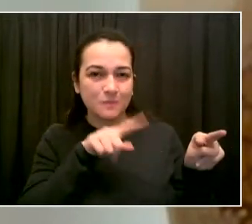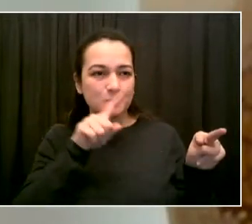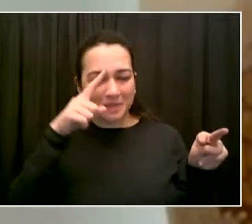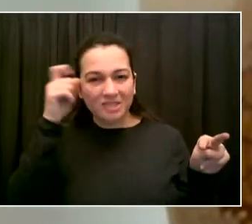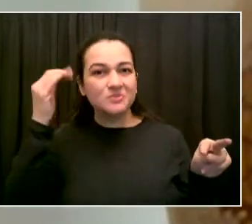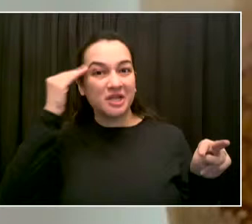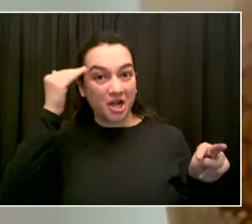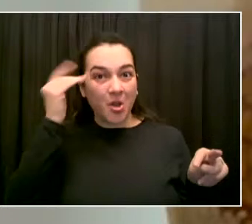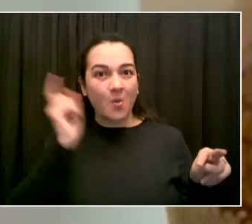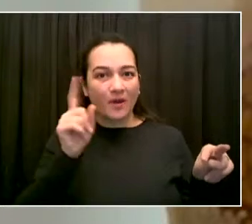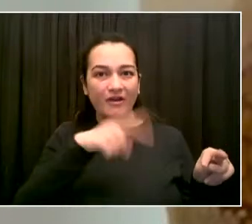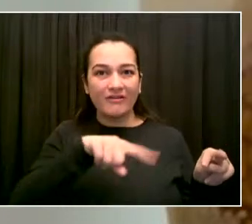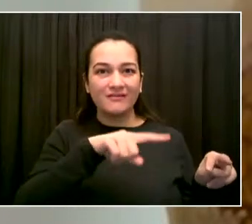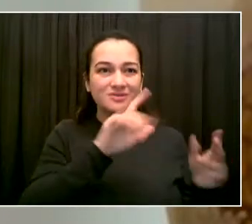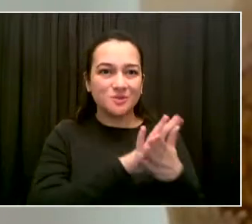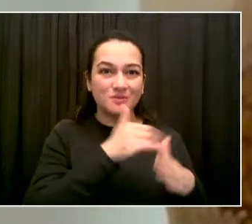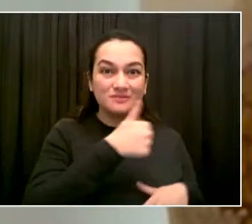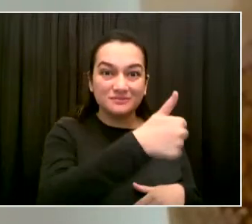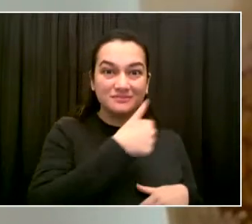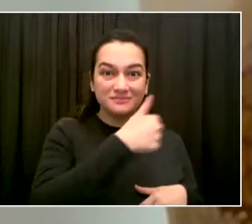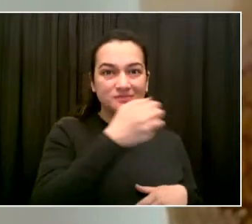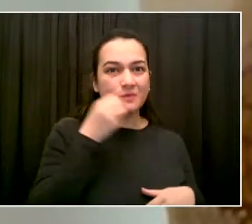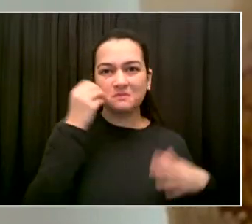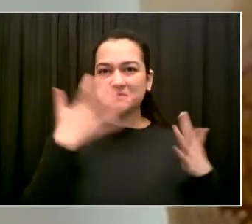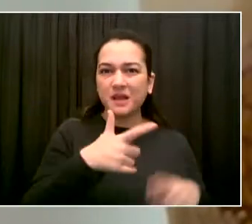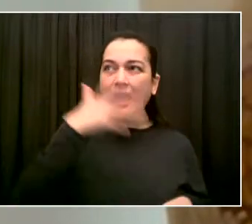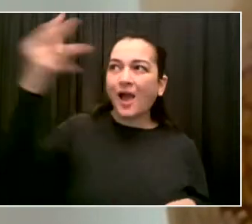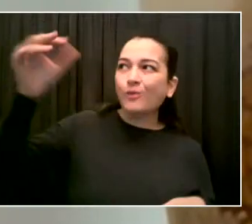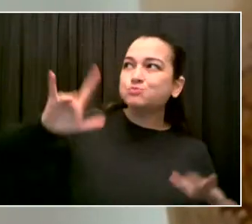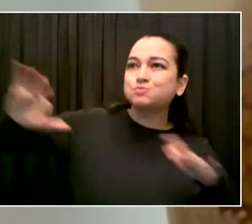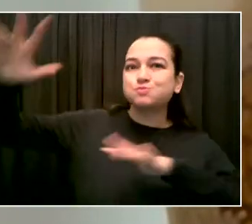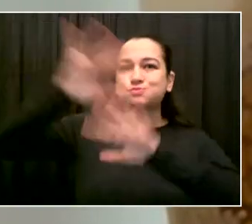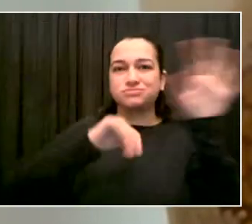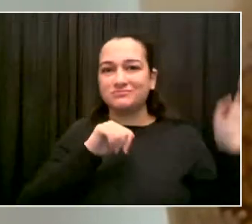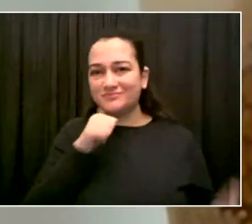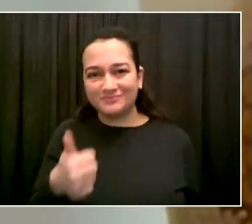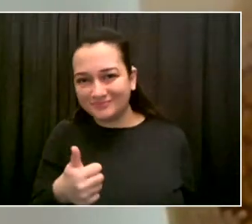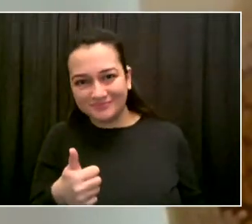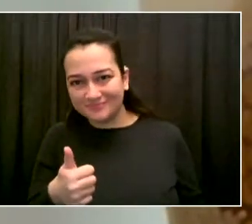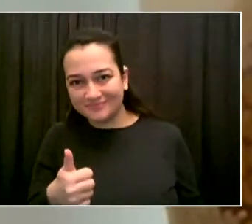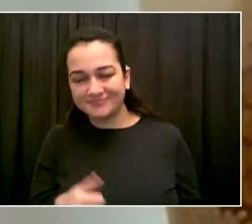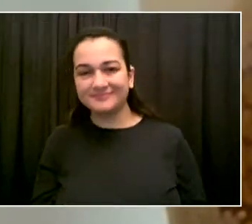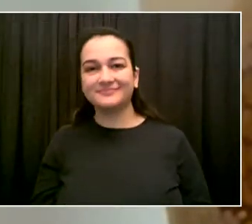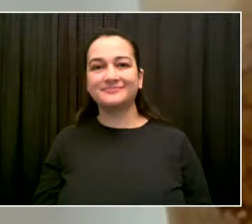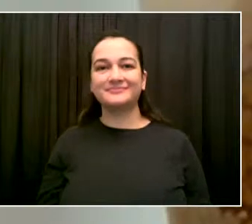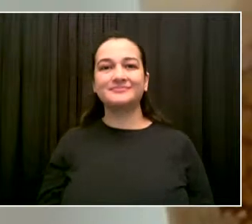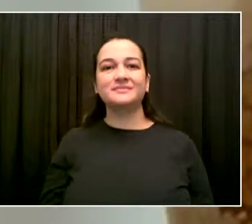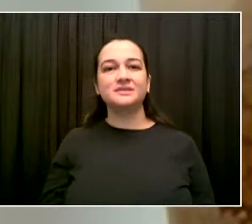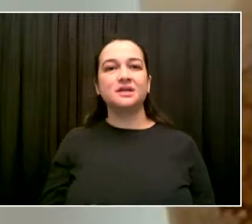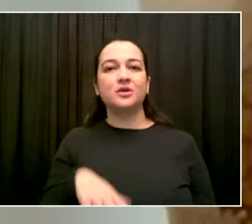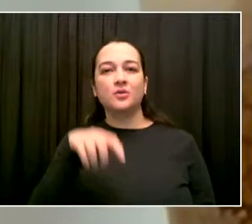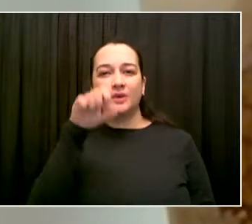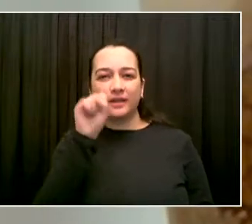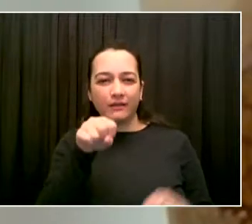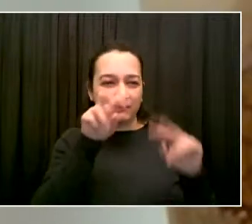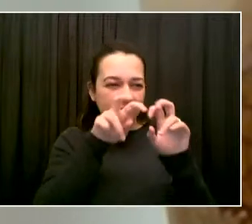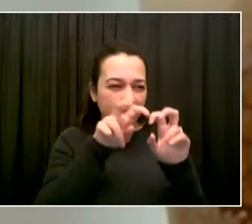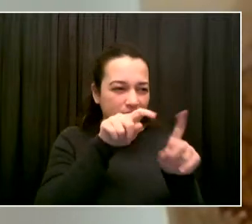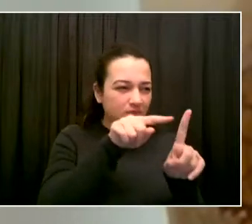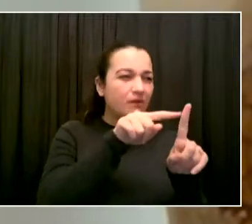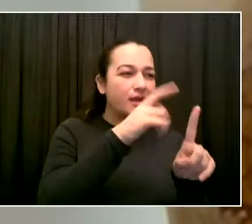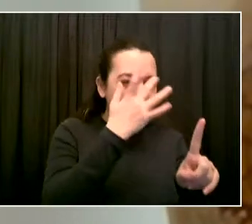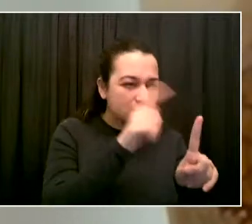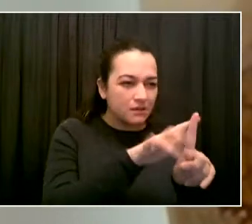that is 4 or more classrooms, for us to make the very difficult decision to actually move the entire school to remote learning. So